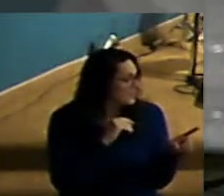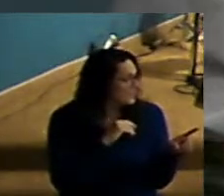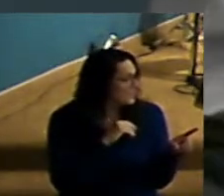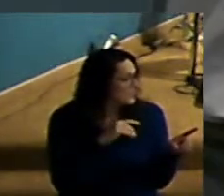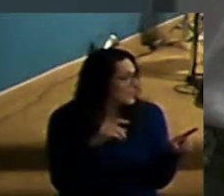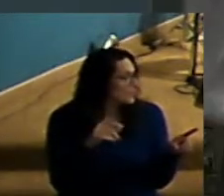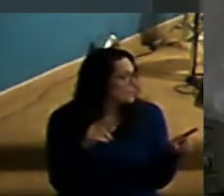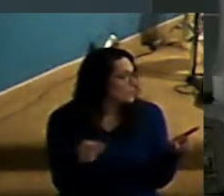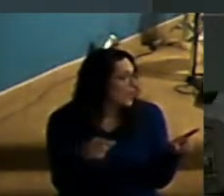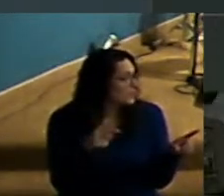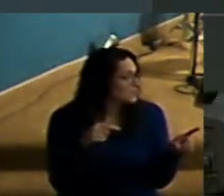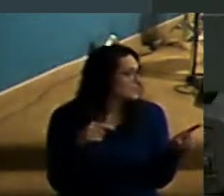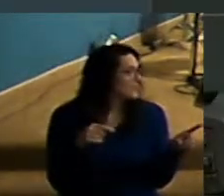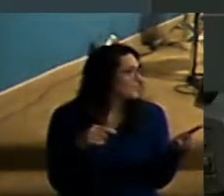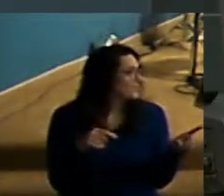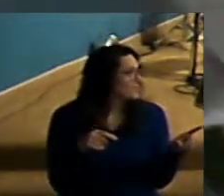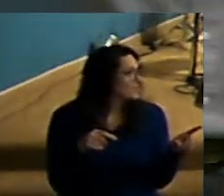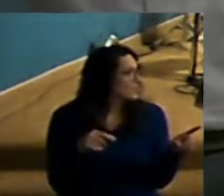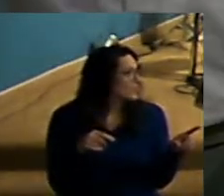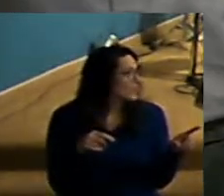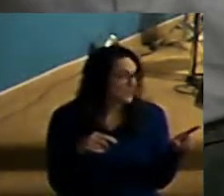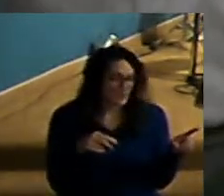Canton,